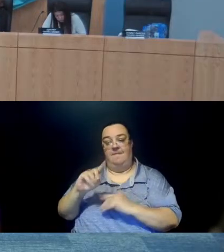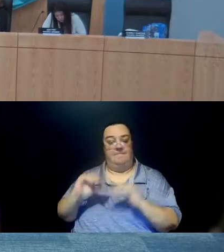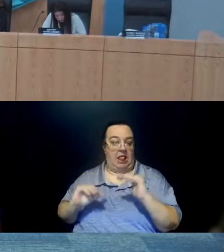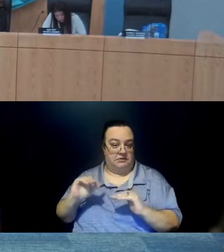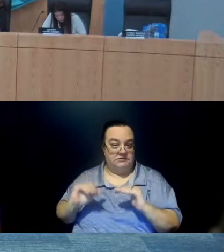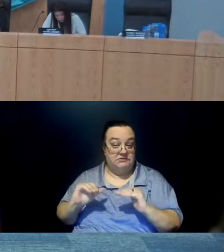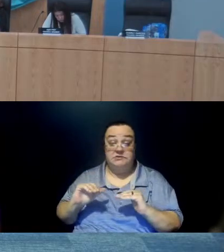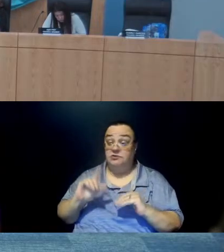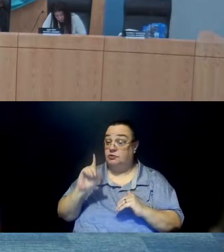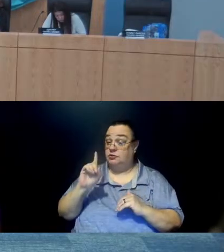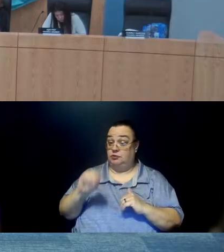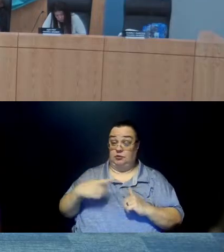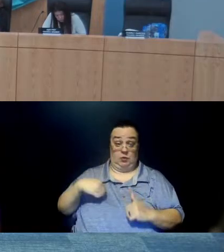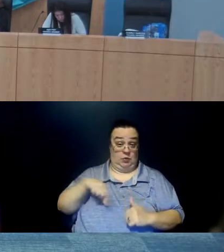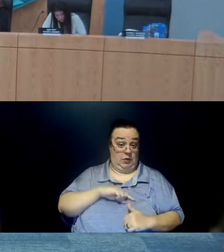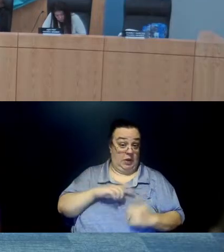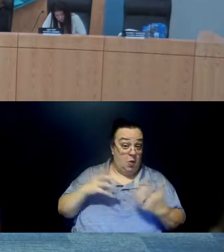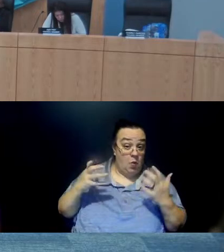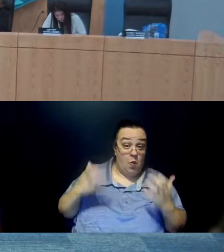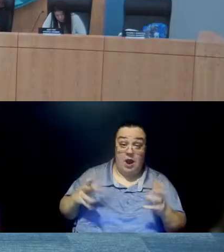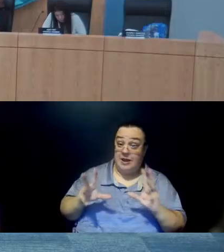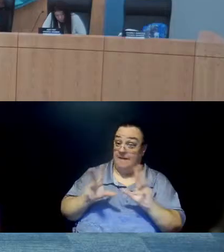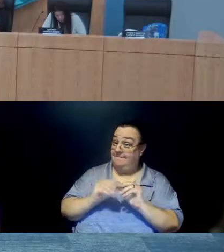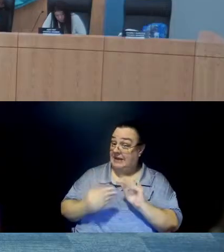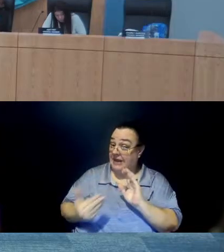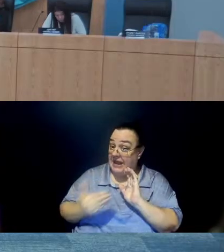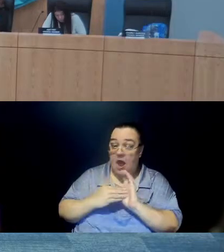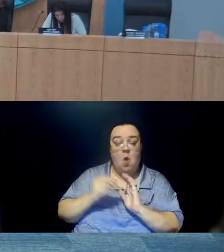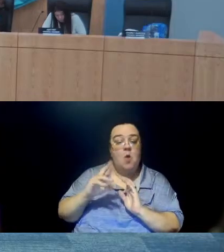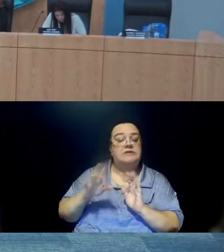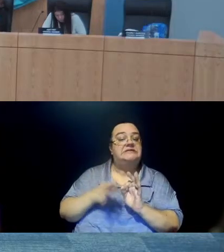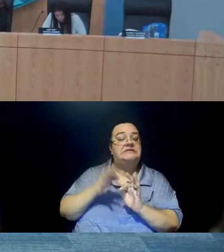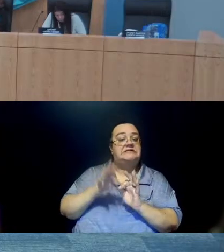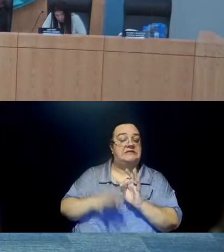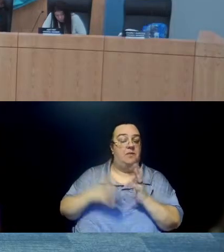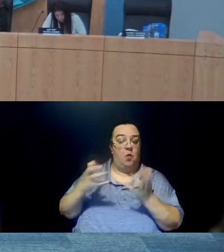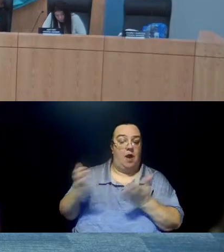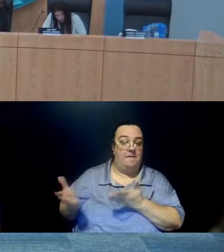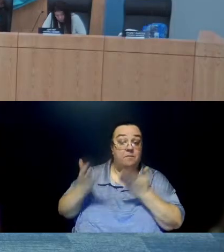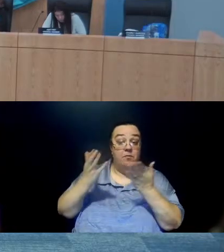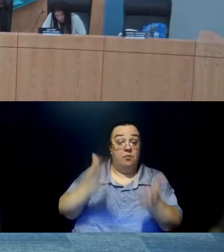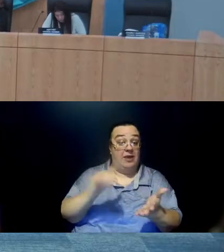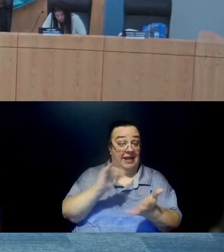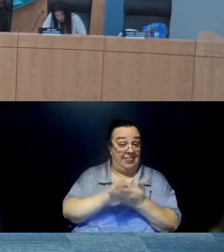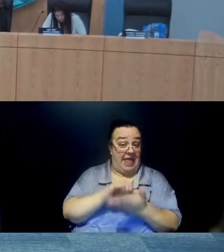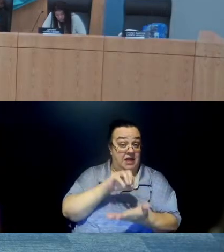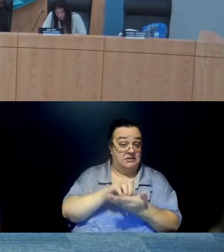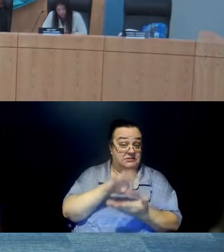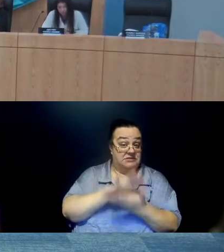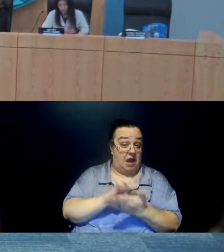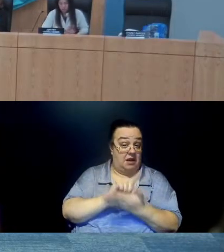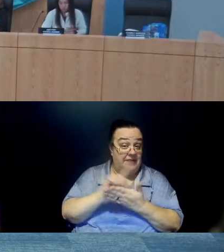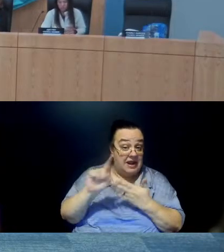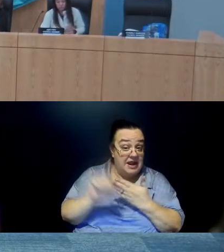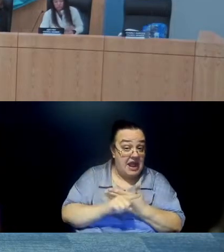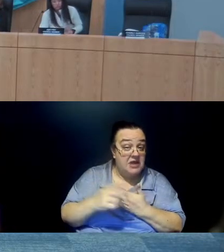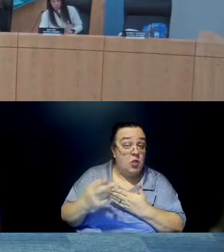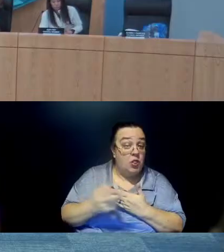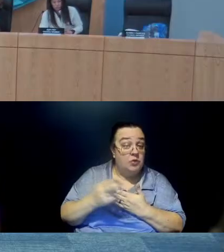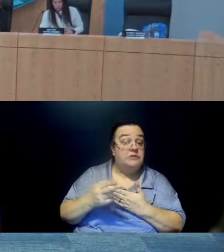Do we want to meet again, or simply bring that document next Thursday and